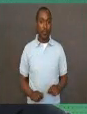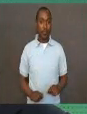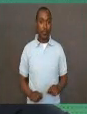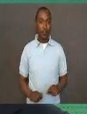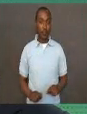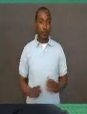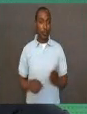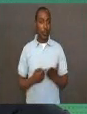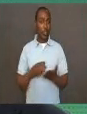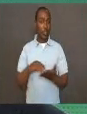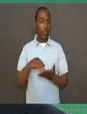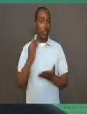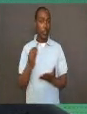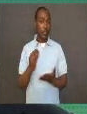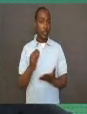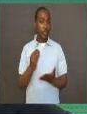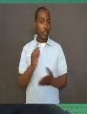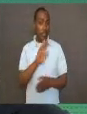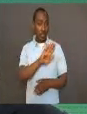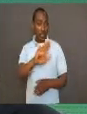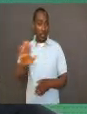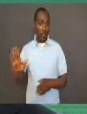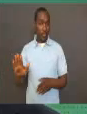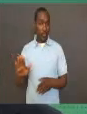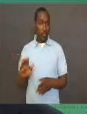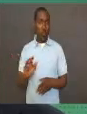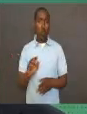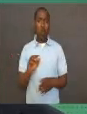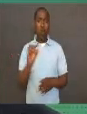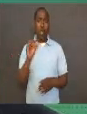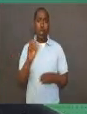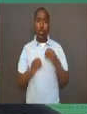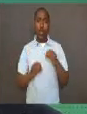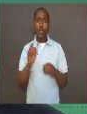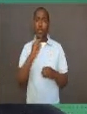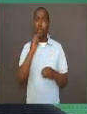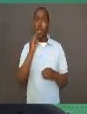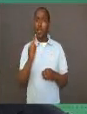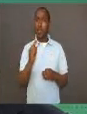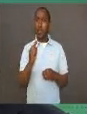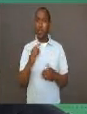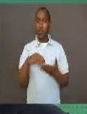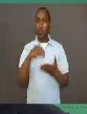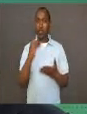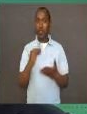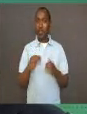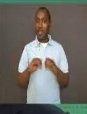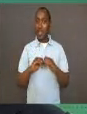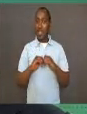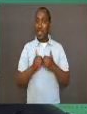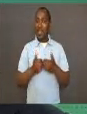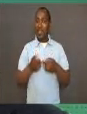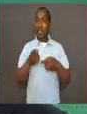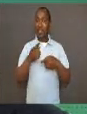In this lesson, you have learned about what a microorganism is and how it